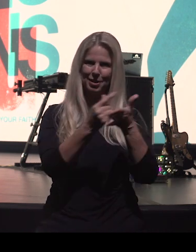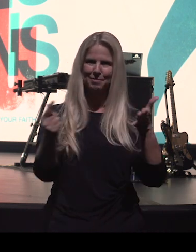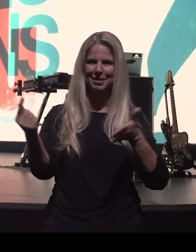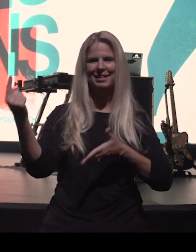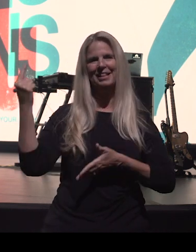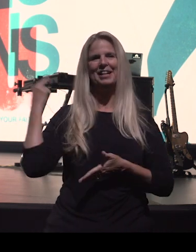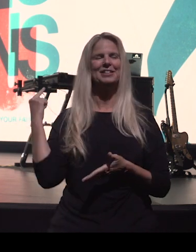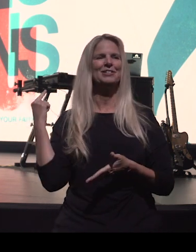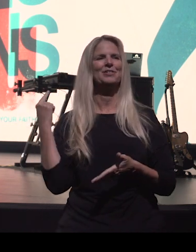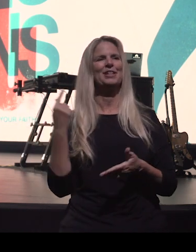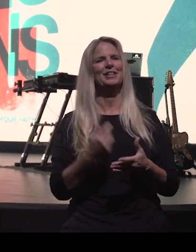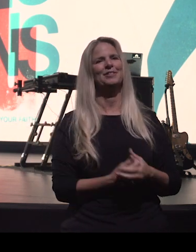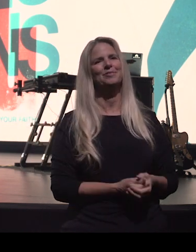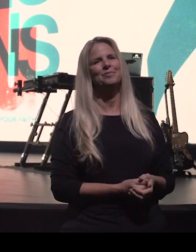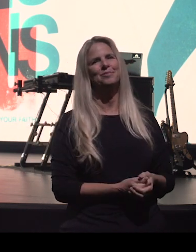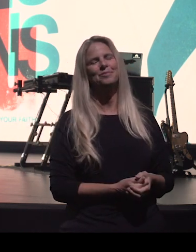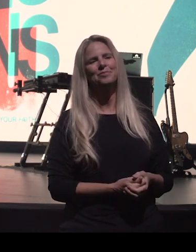just,